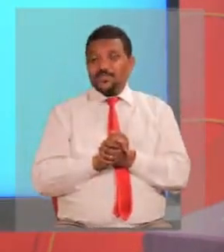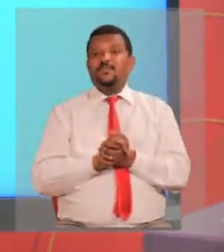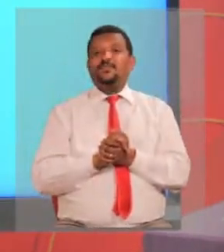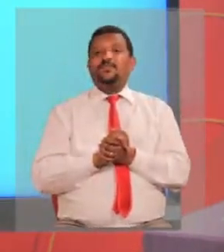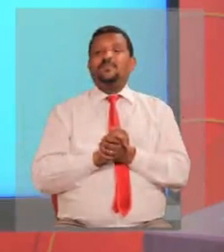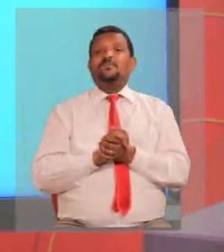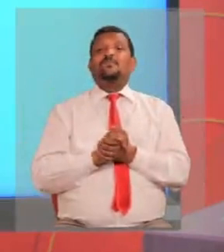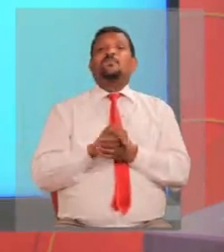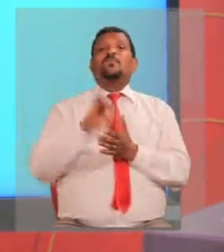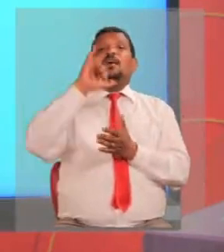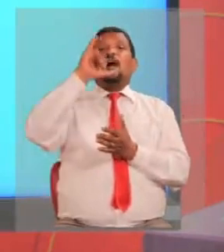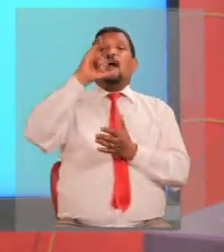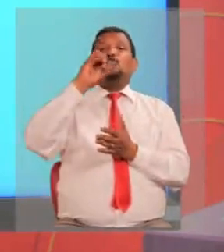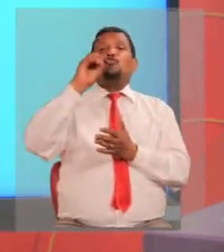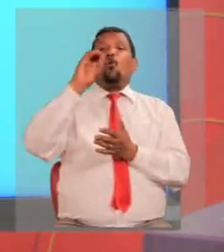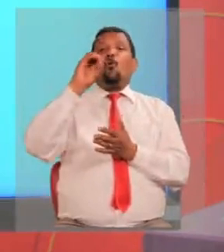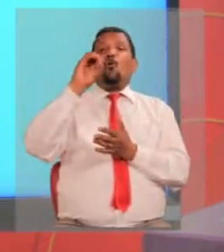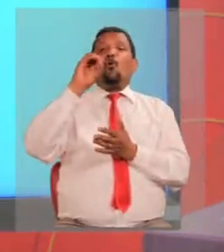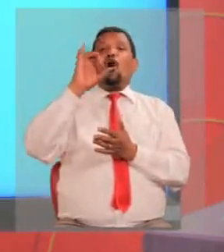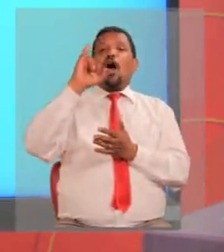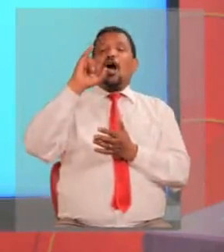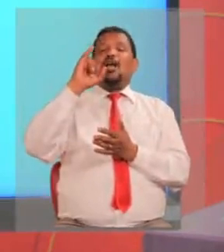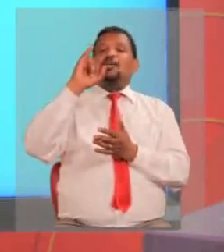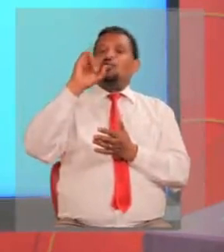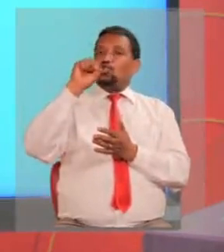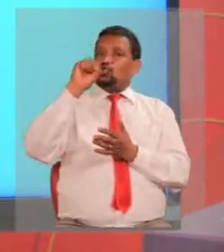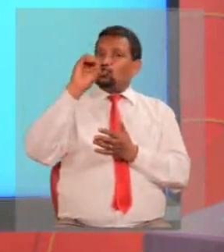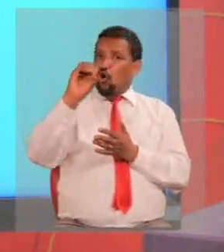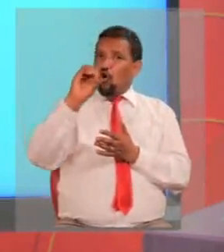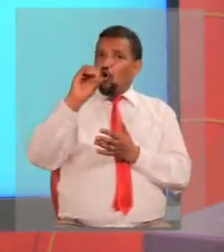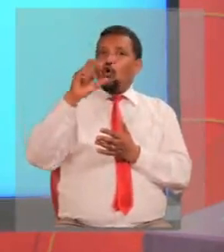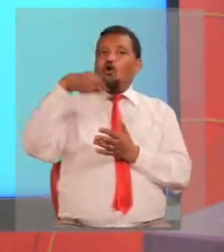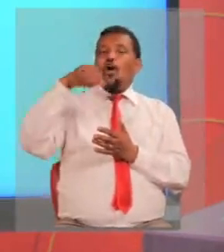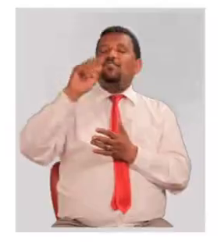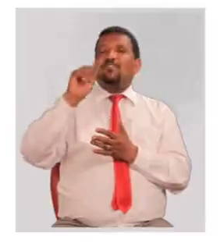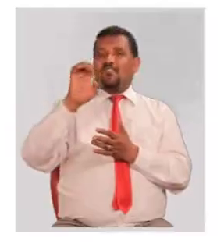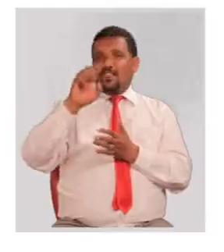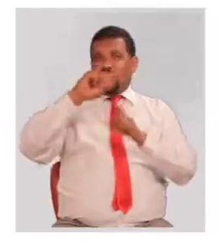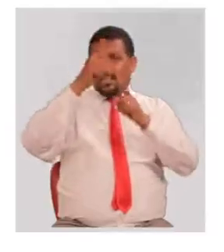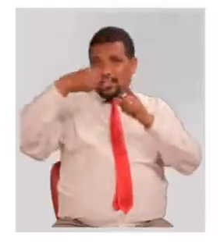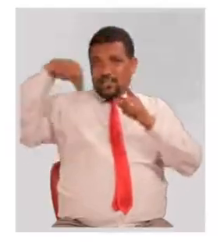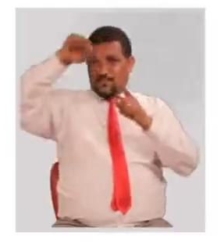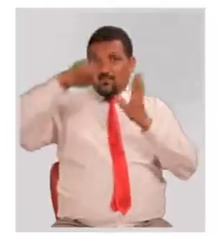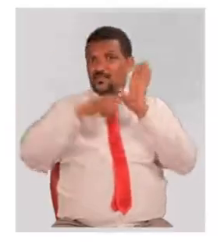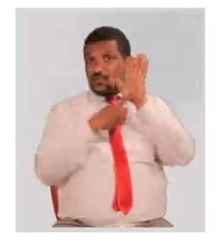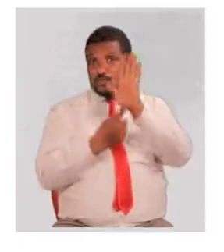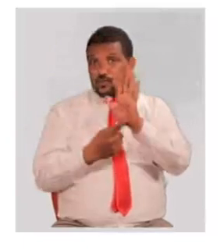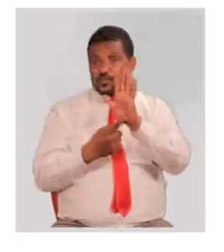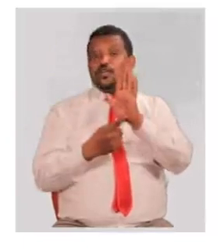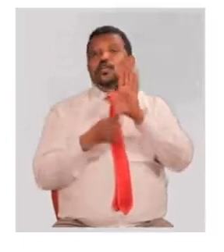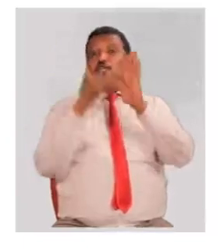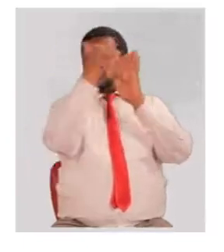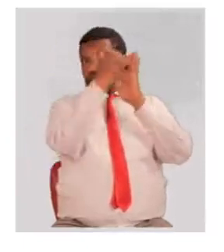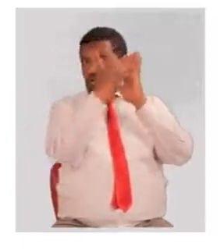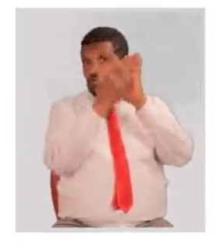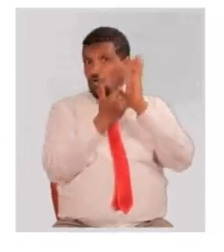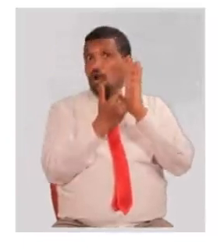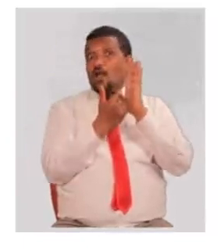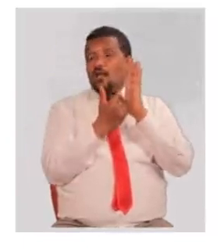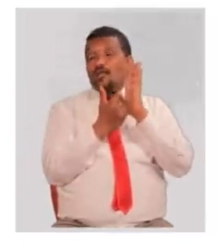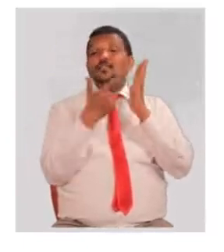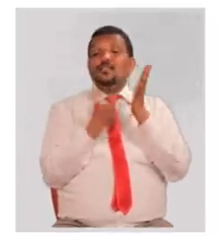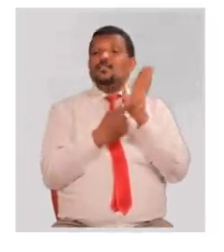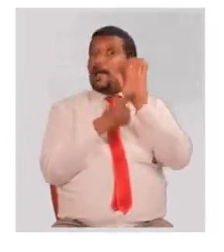The Isoquant curve shows the graphical representation of the Isoquant schedule and